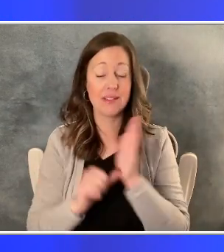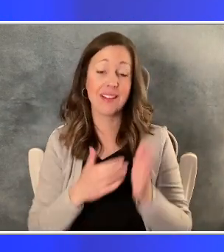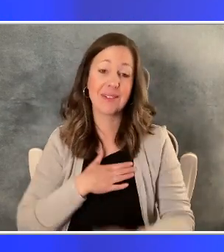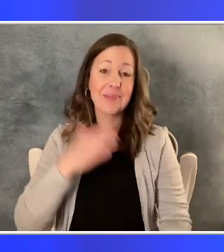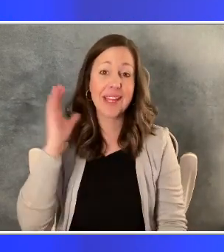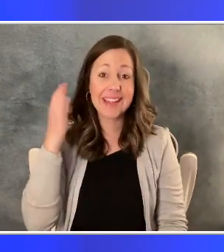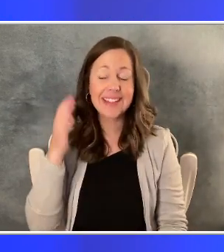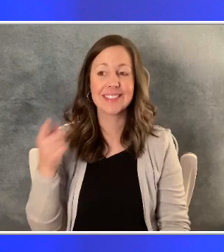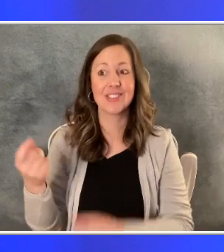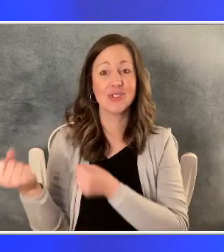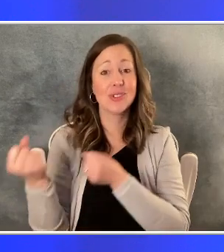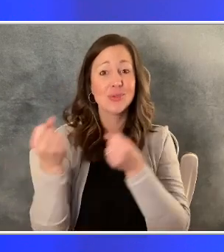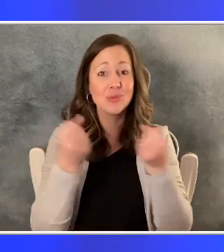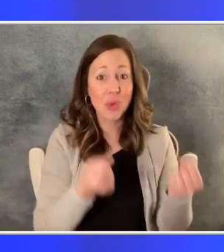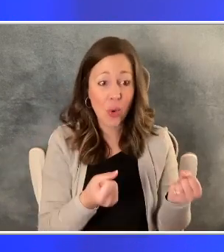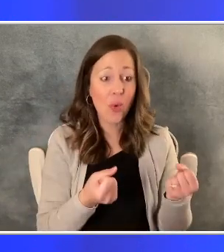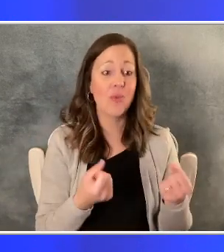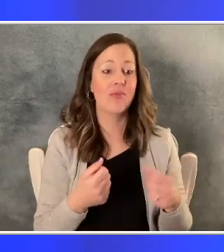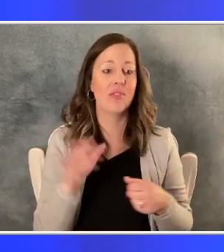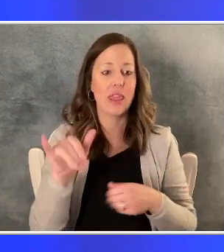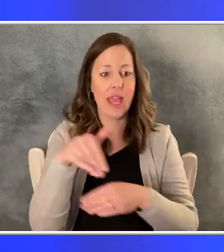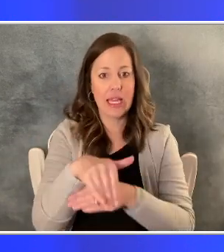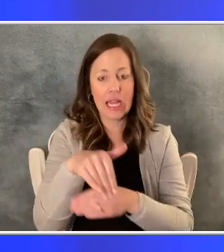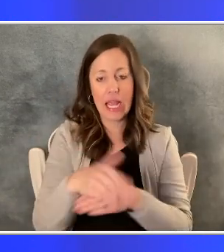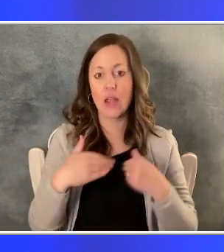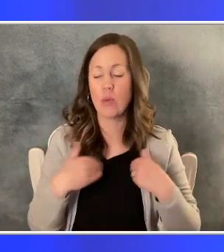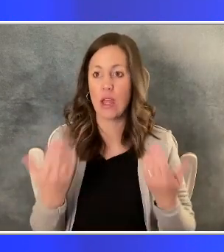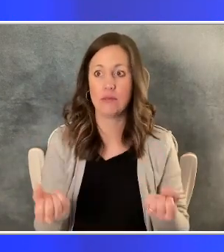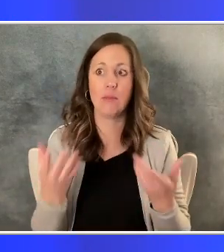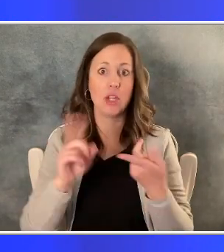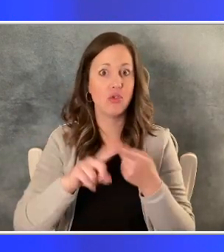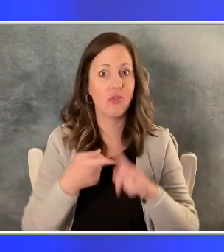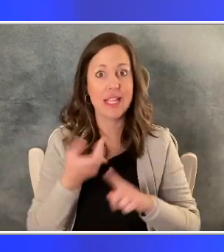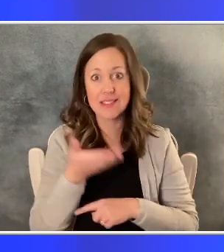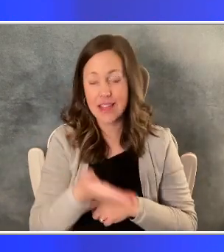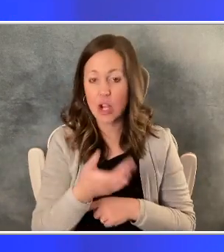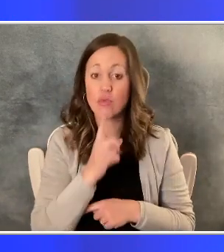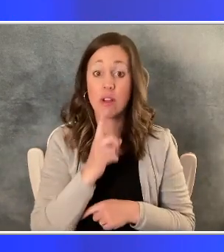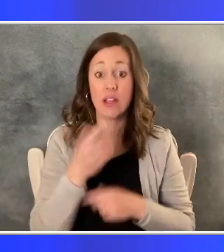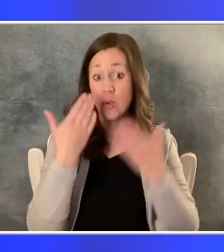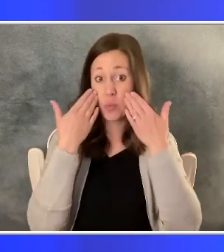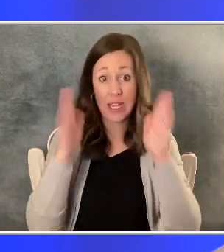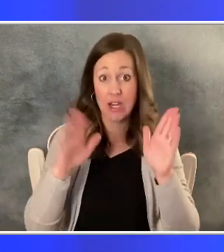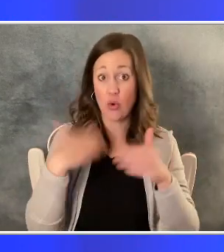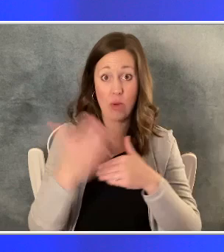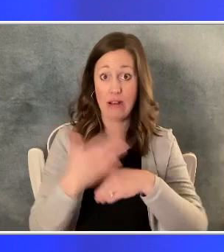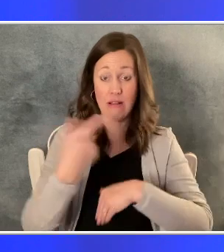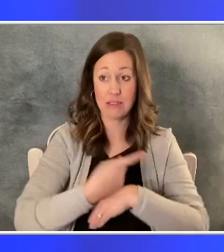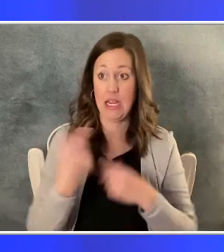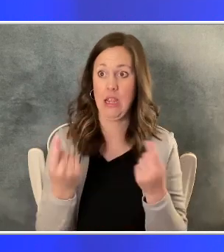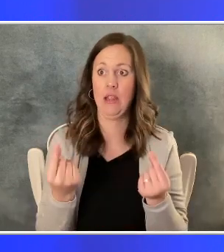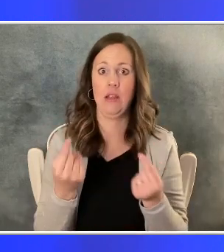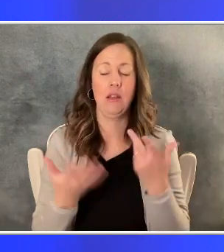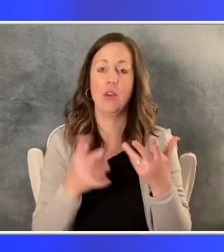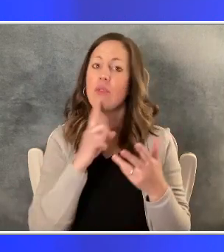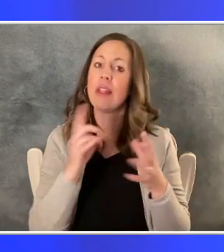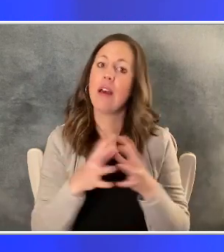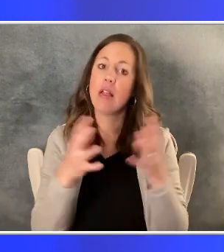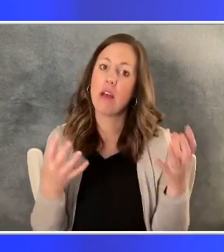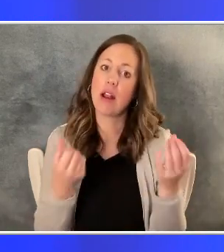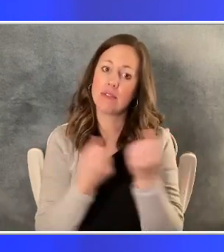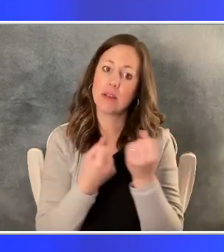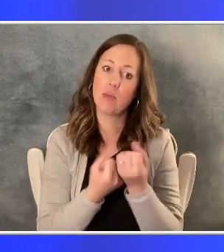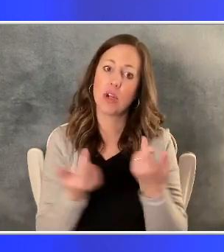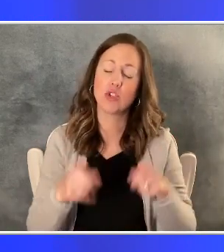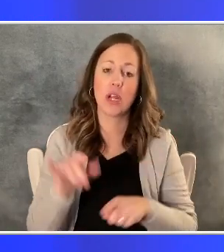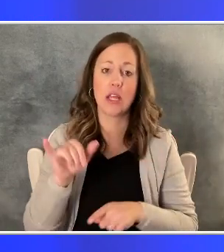way down to the city that night. We had a bunch of friends meet us at the hospital because we didn't know what the next day was going to bring. So there was a lot of support there during those devastating first